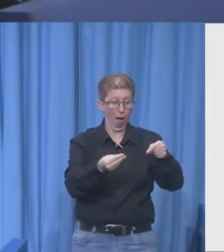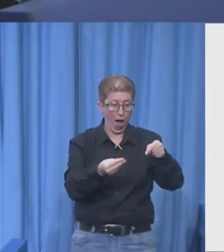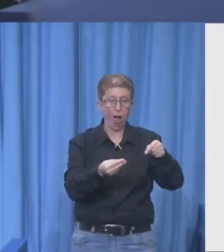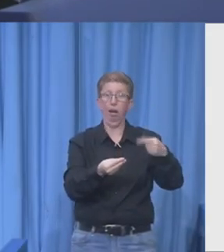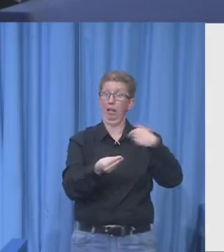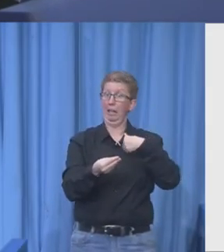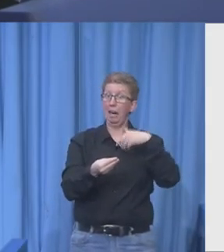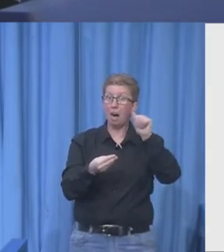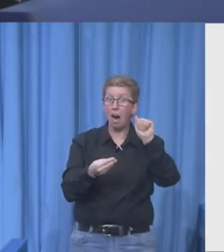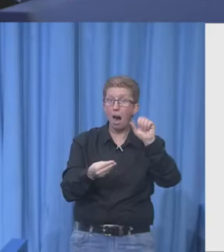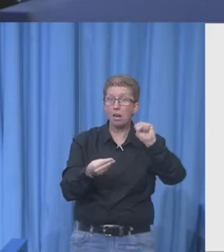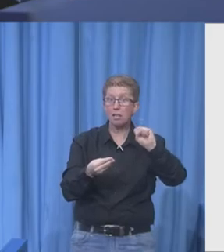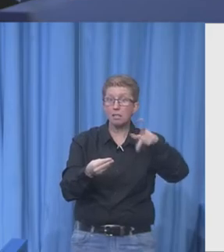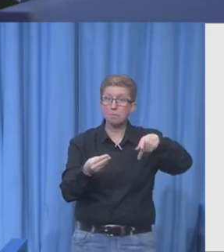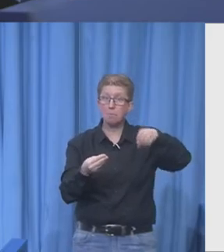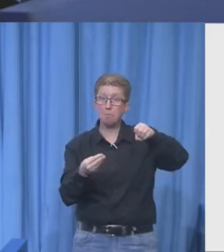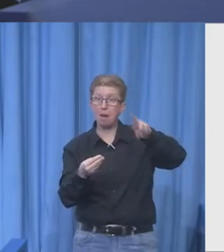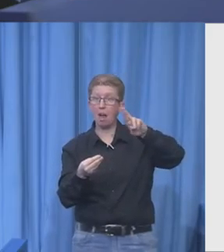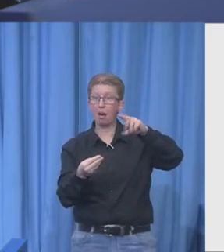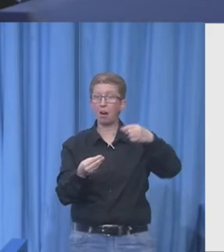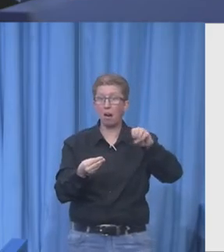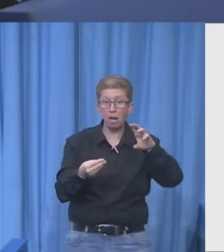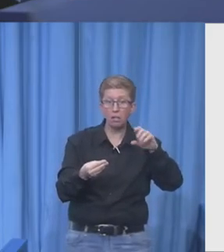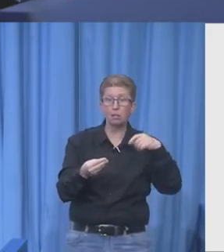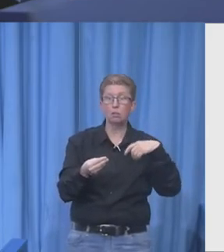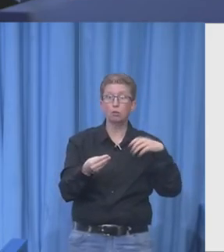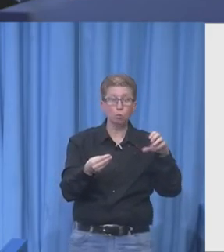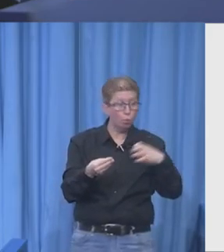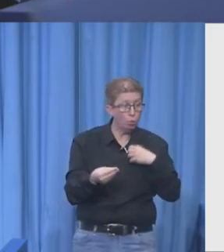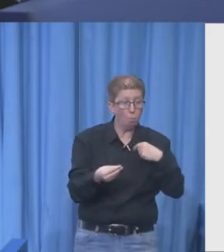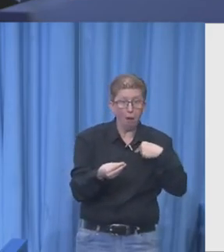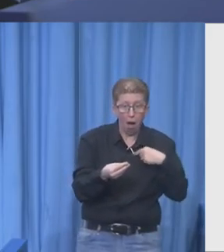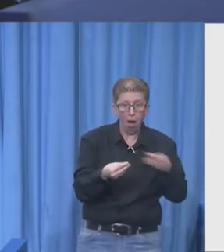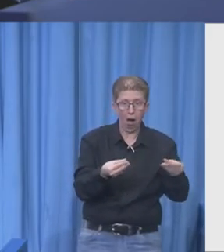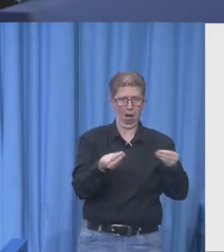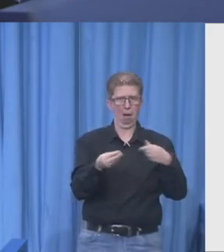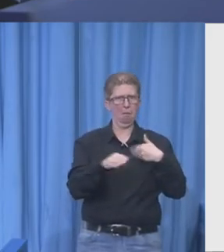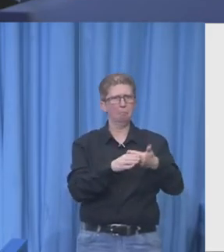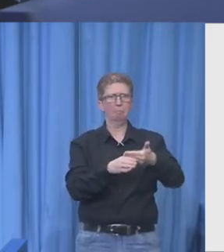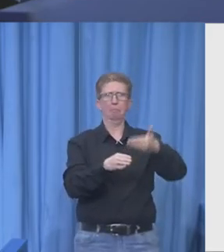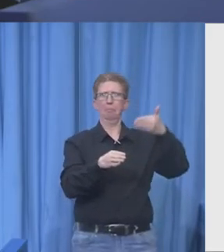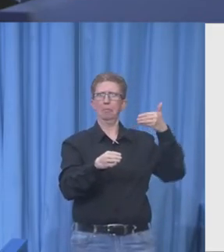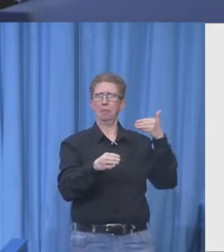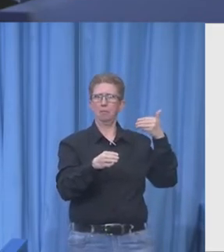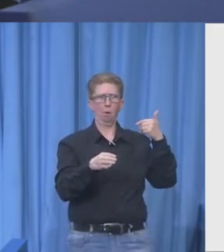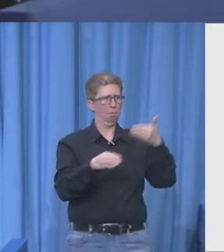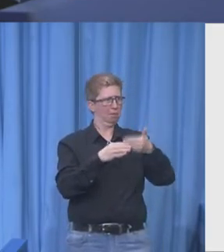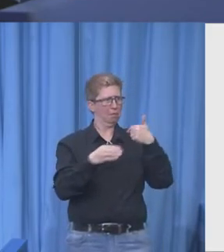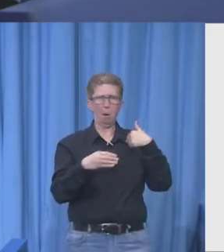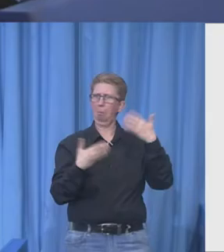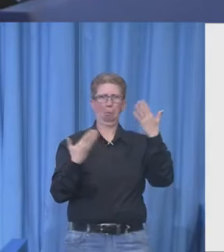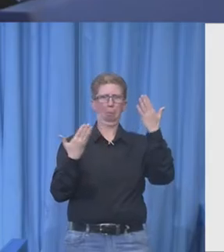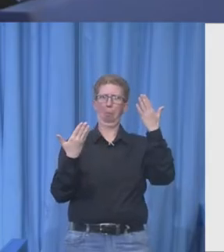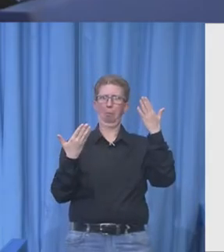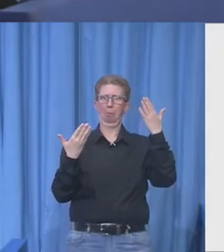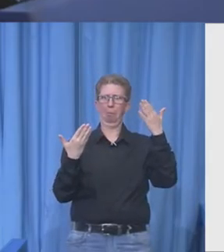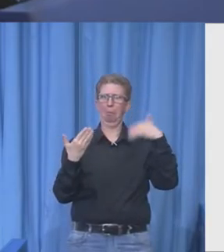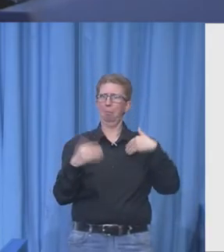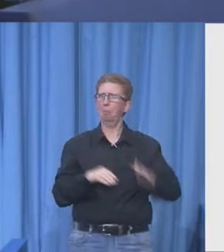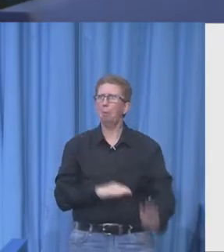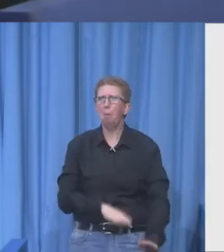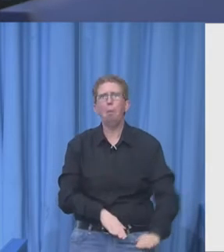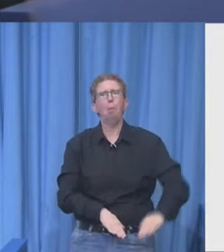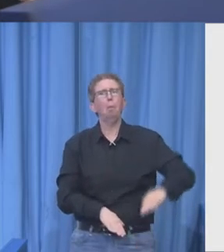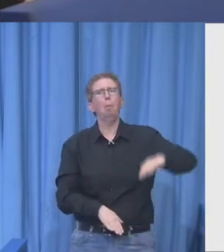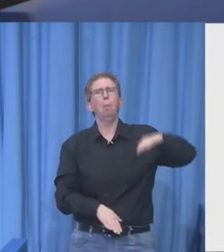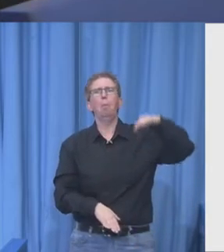before? I always knew that I'm different from other people, but I couldn't say